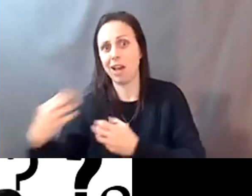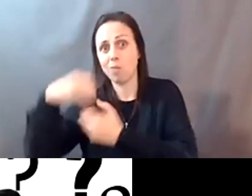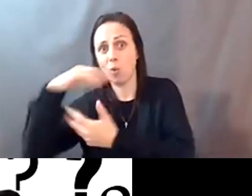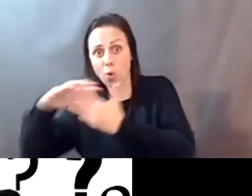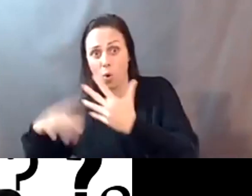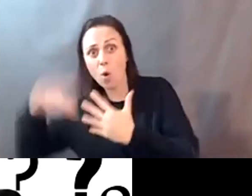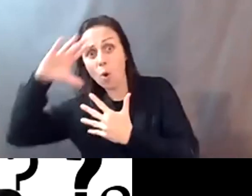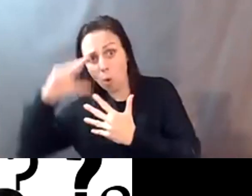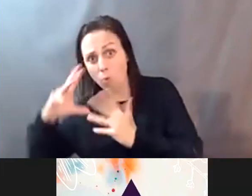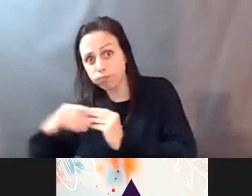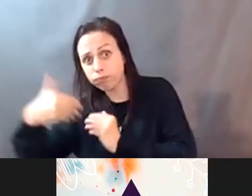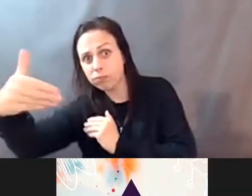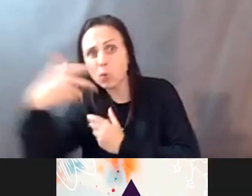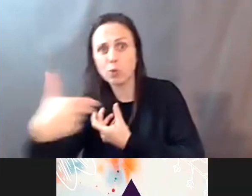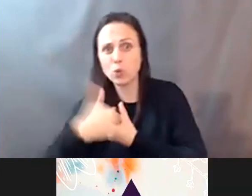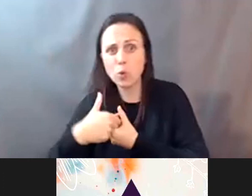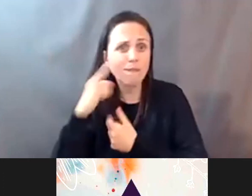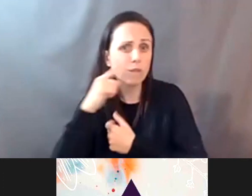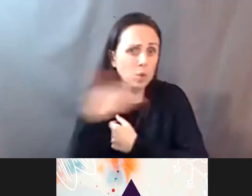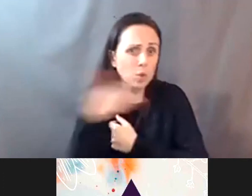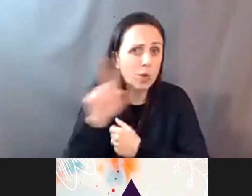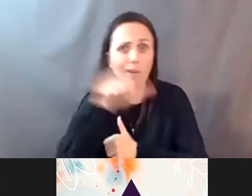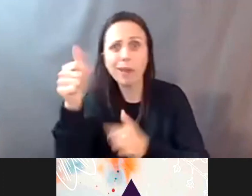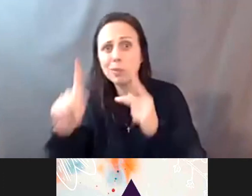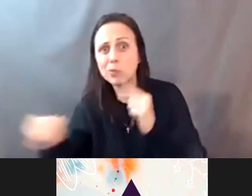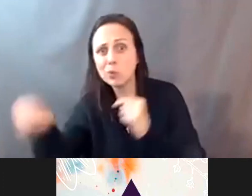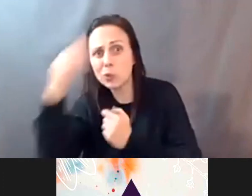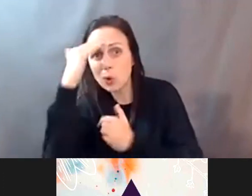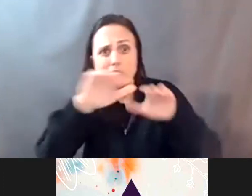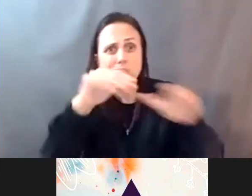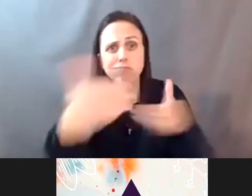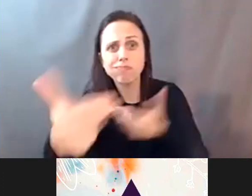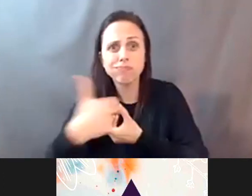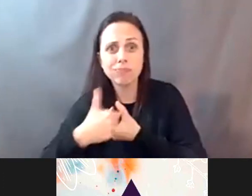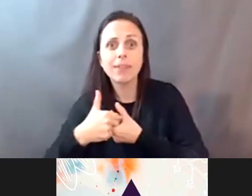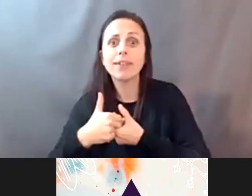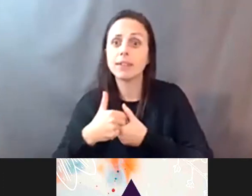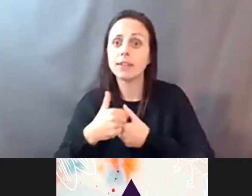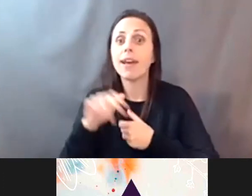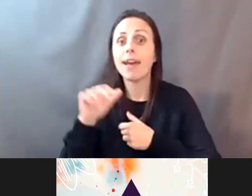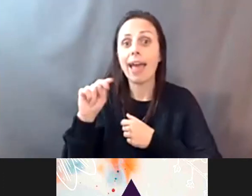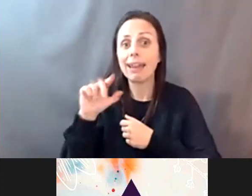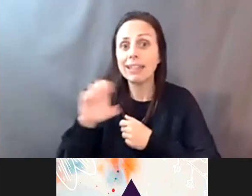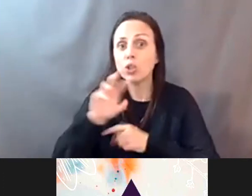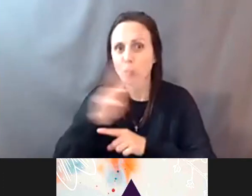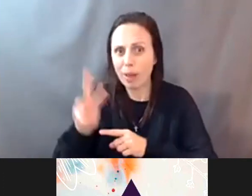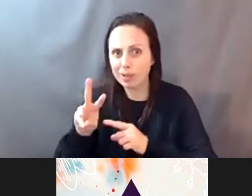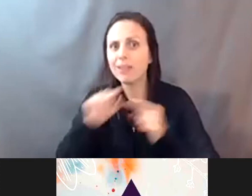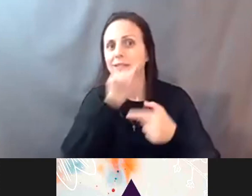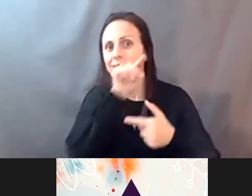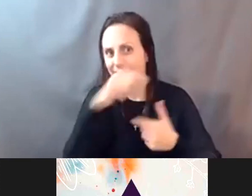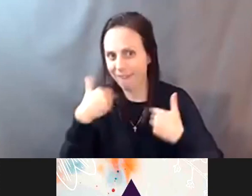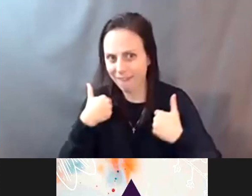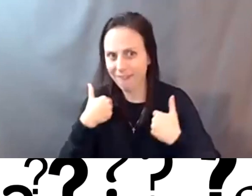will be useful to you or someone you know. And yeah, and just you have Annelise's website. You see where you